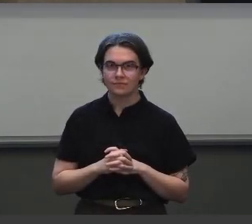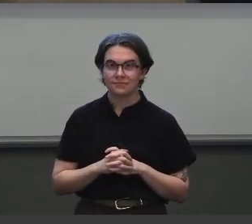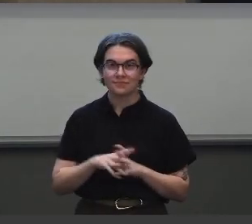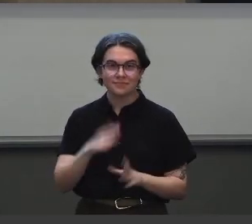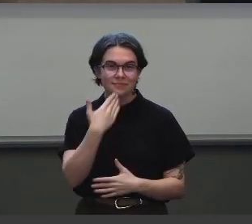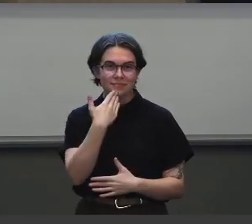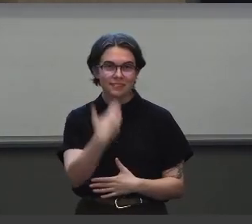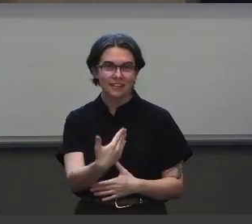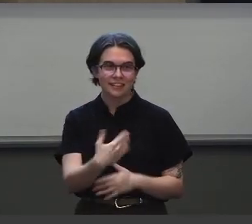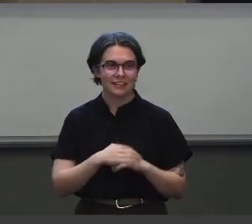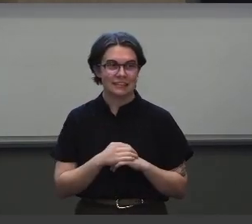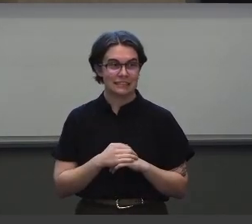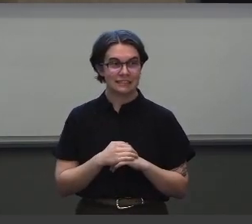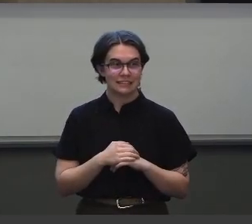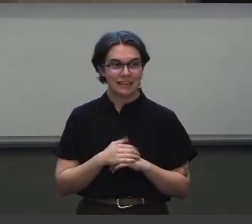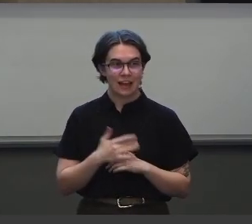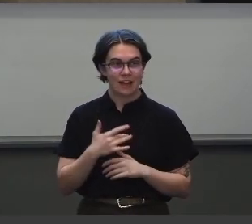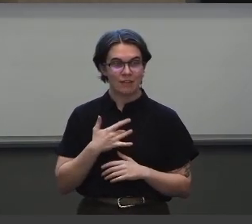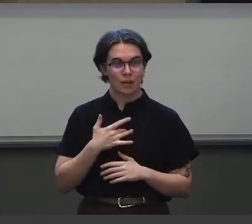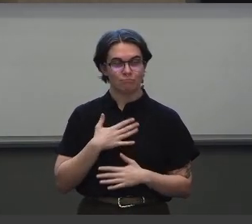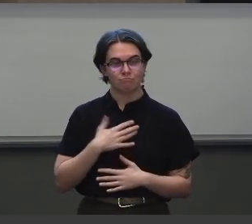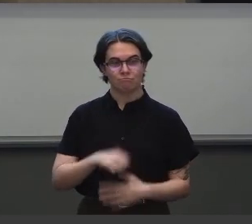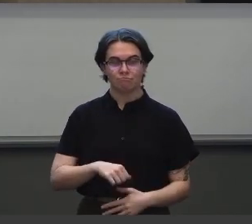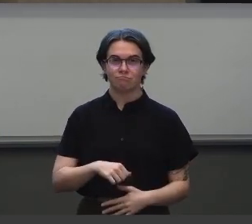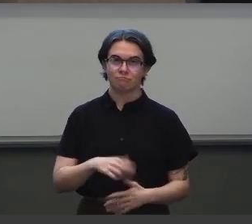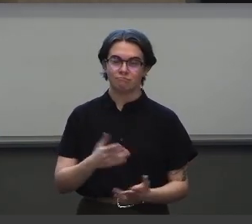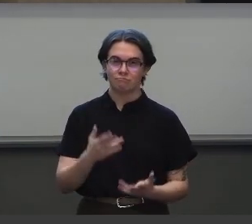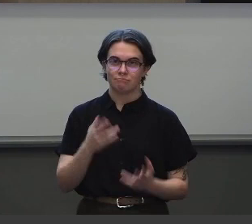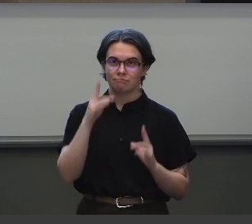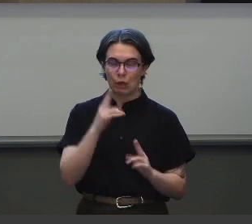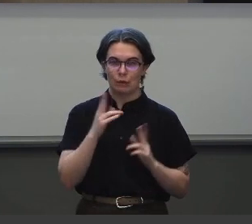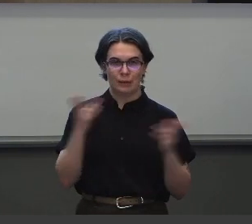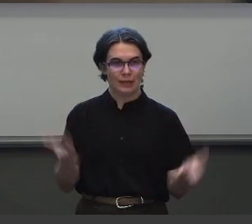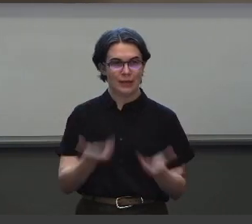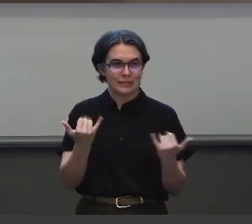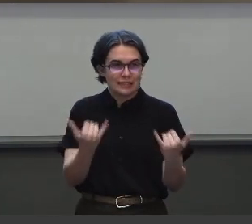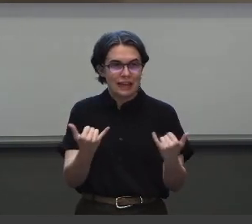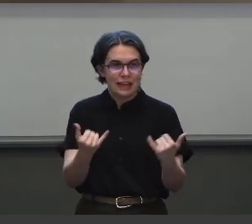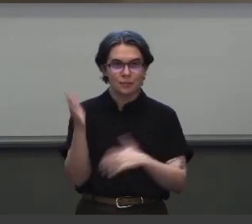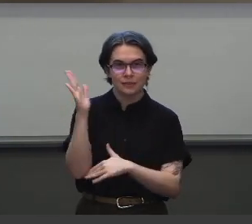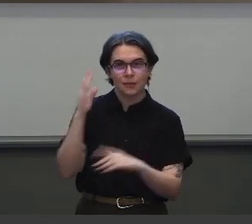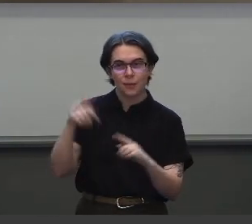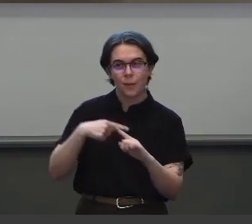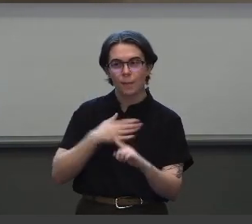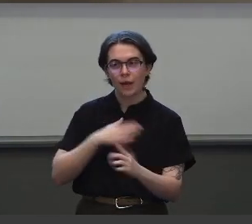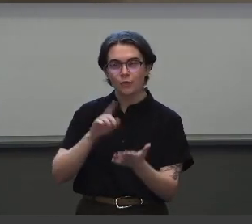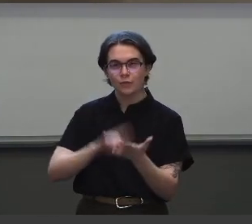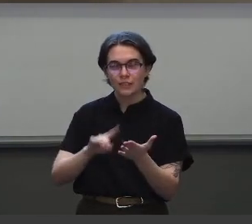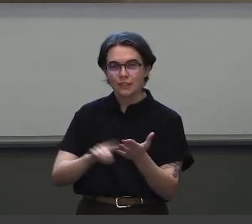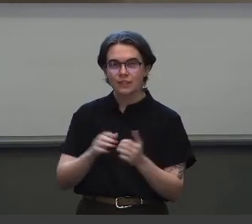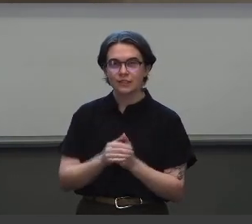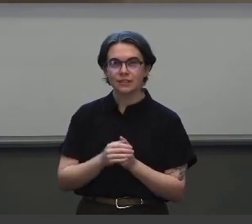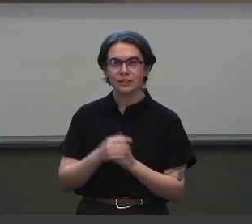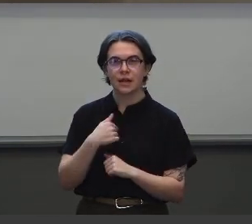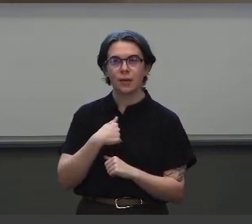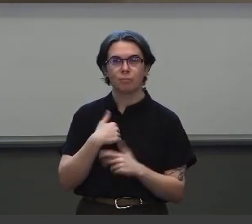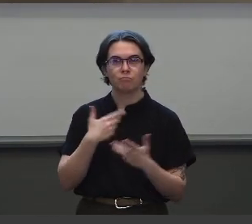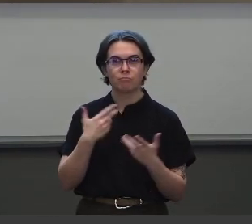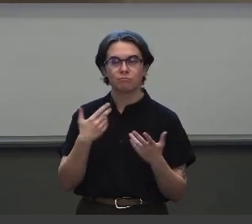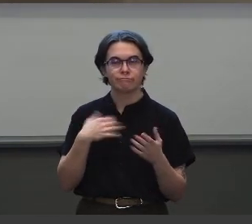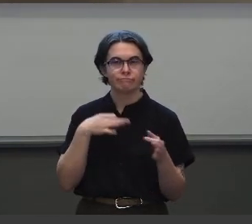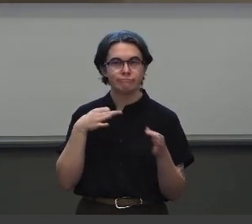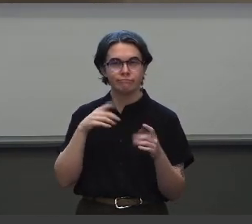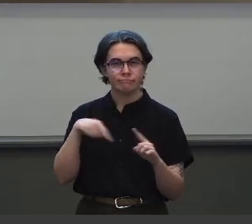Thank you. I feel very privileged to get to be here today to talk to all of you about my research. I am a cognitive psychologist